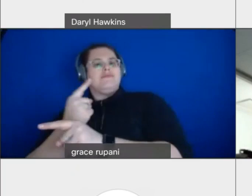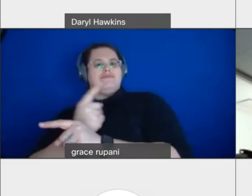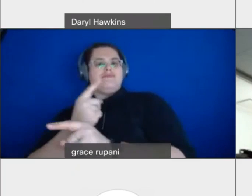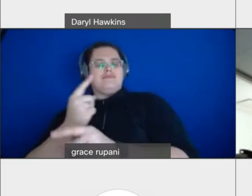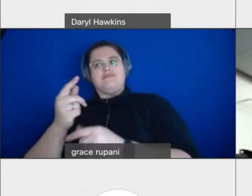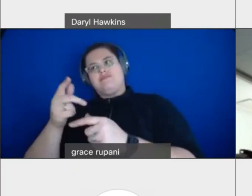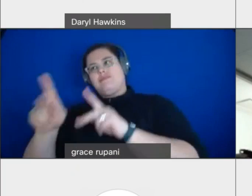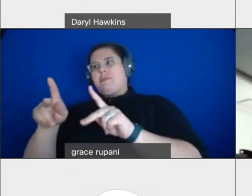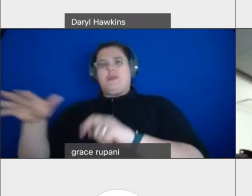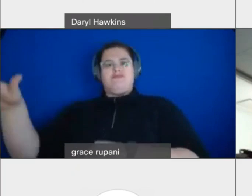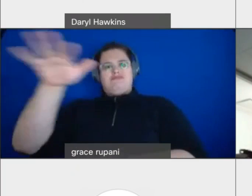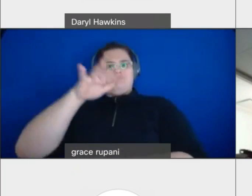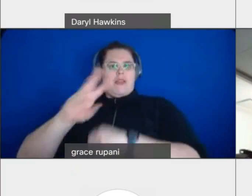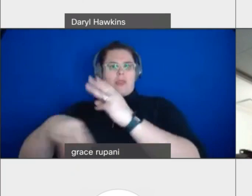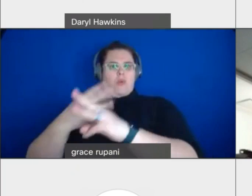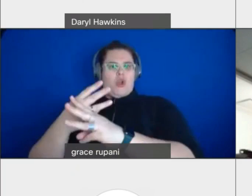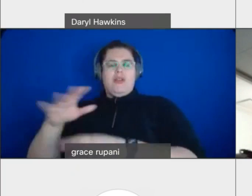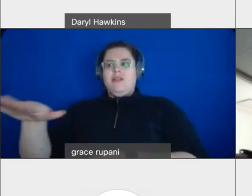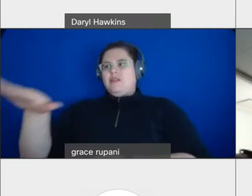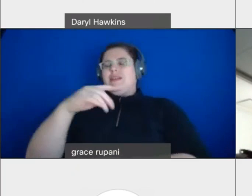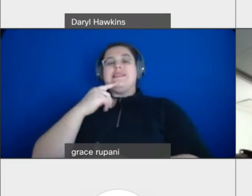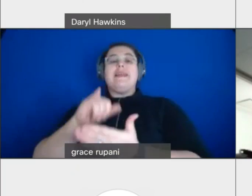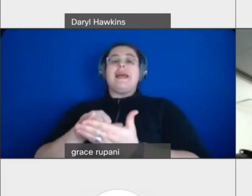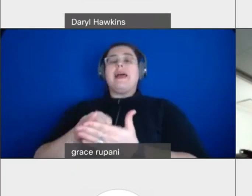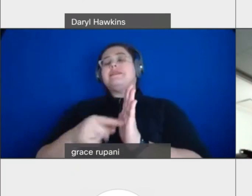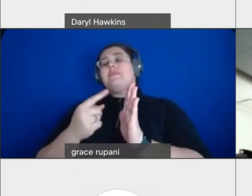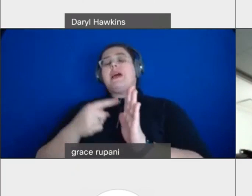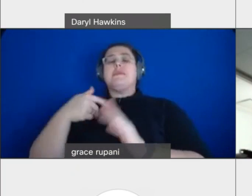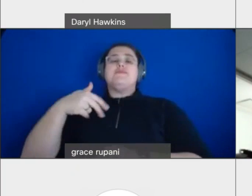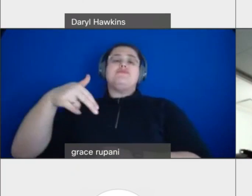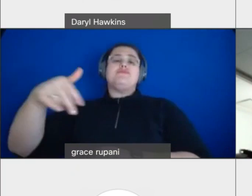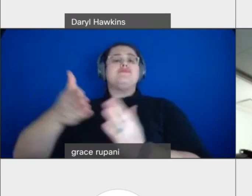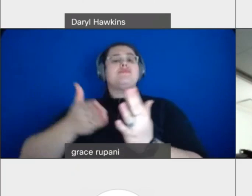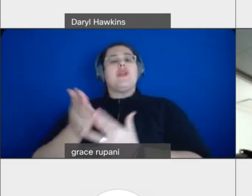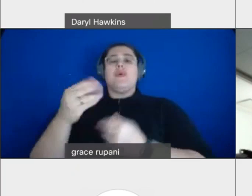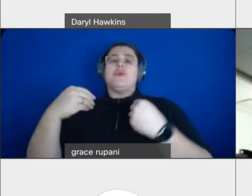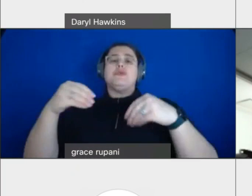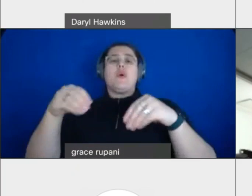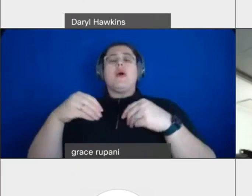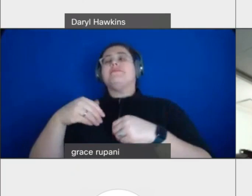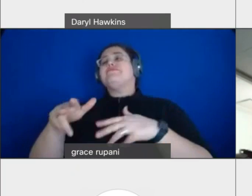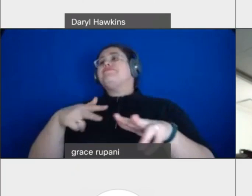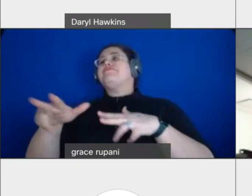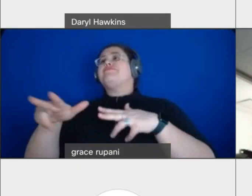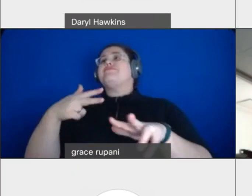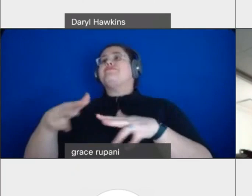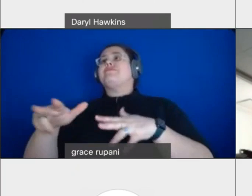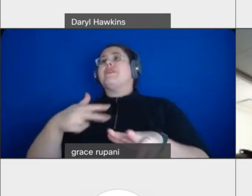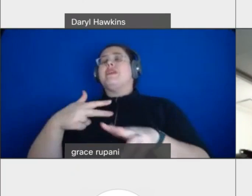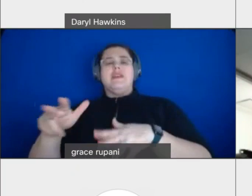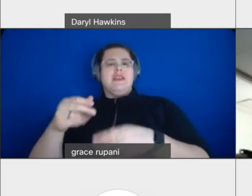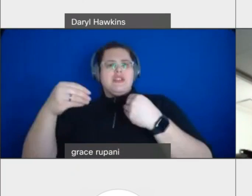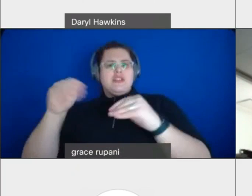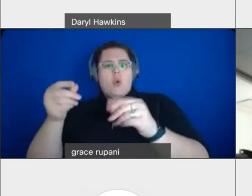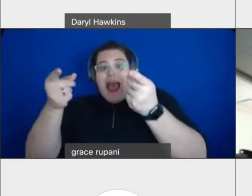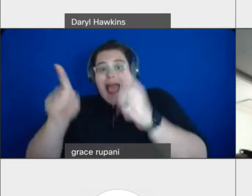vaccine, as I've stated, just by being in a store at the time of the day that the store may stop distributing the vaccine, and rather than